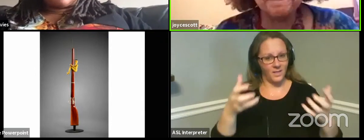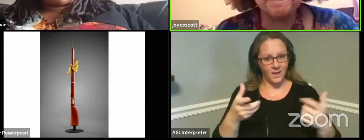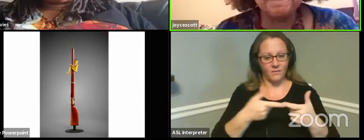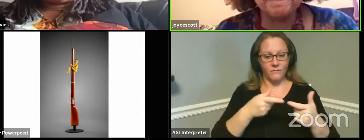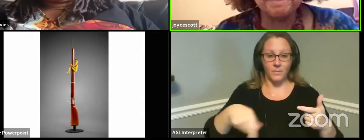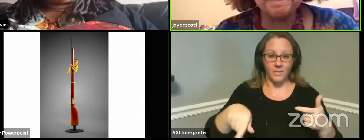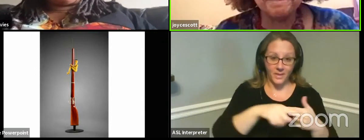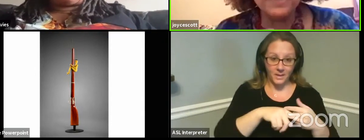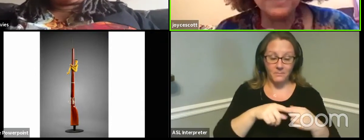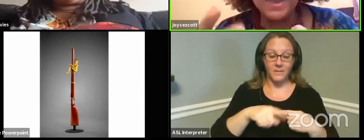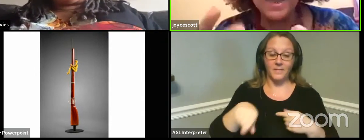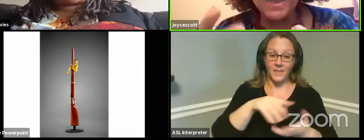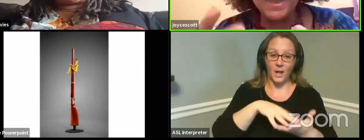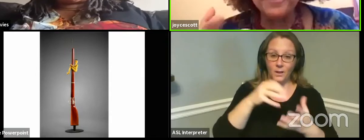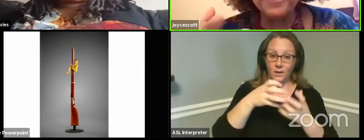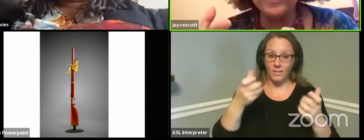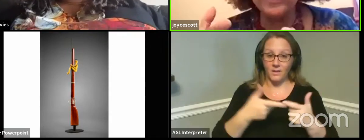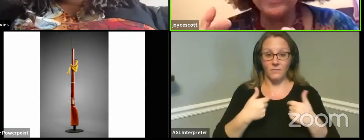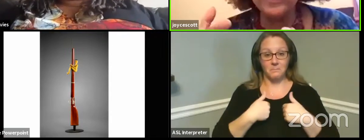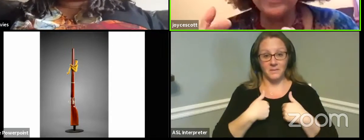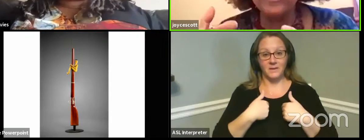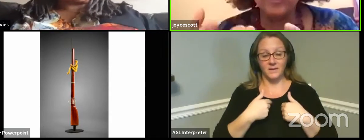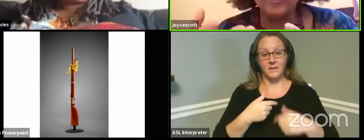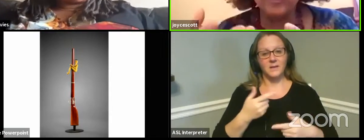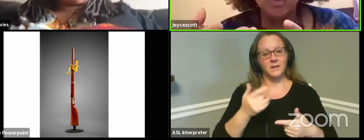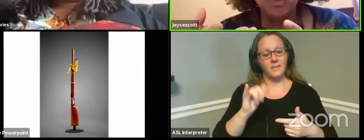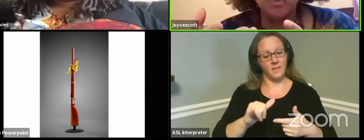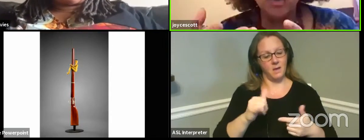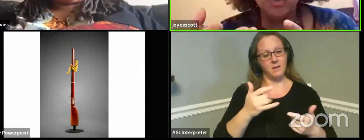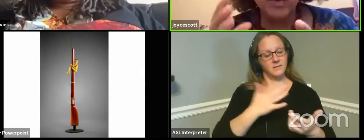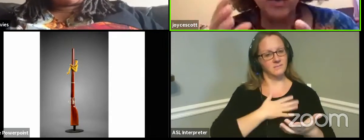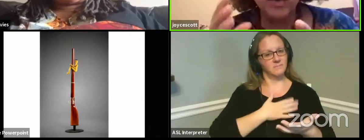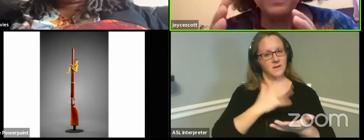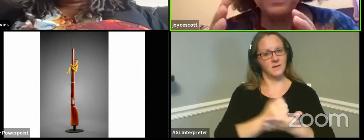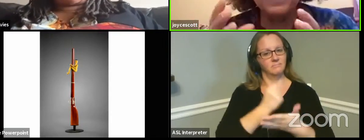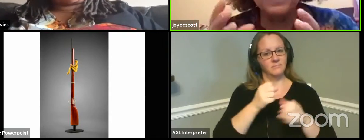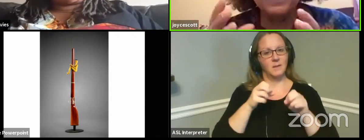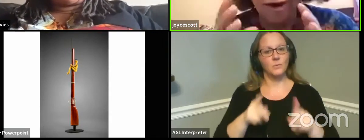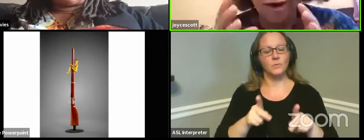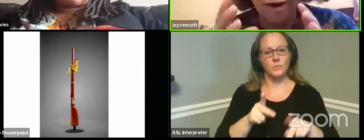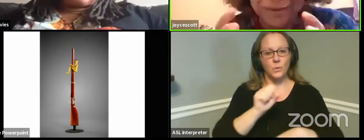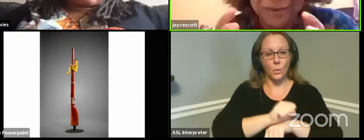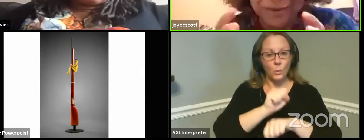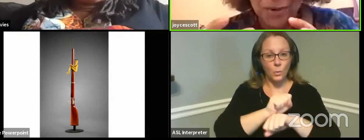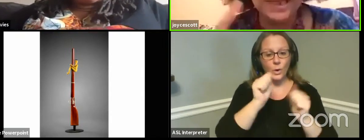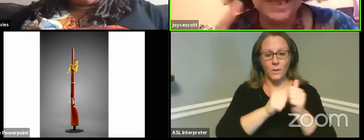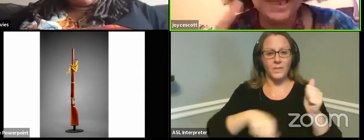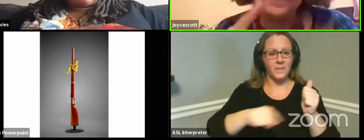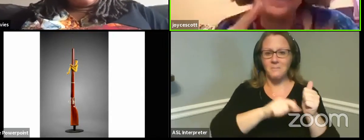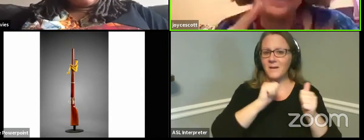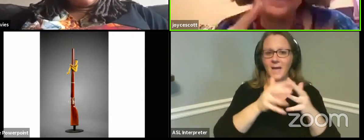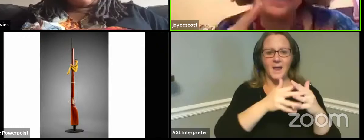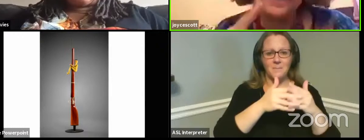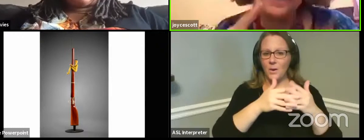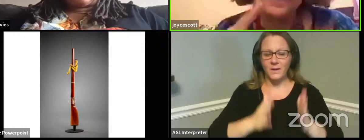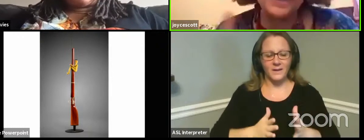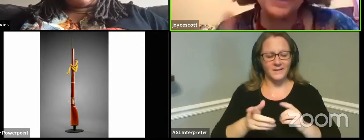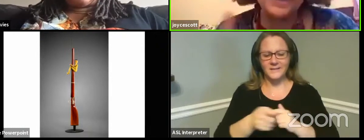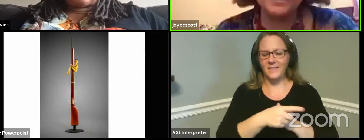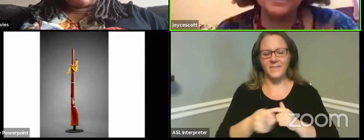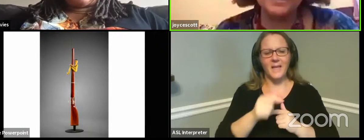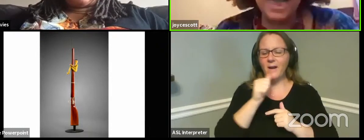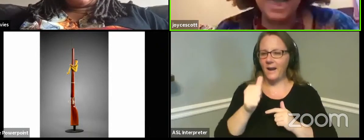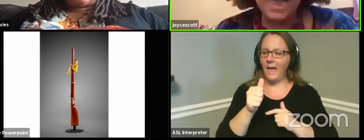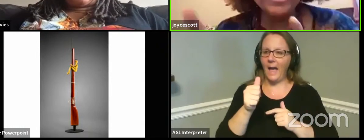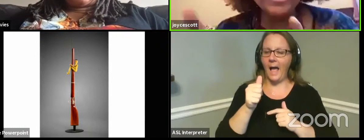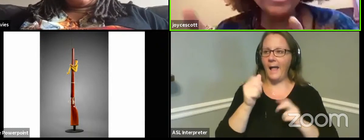It was my opportunity to work with people who really aren't Americans, who don't have our nuttiness. And when I say